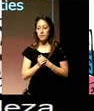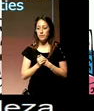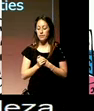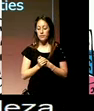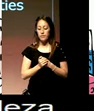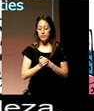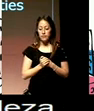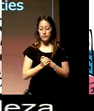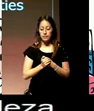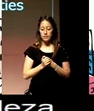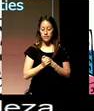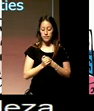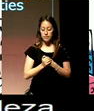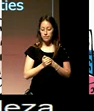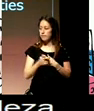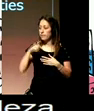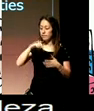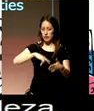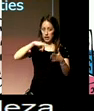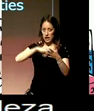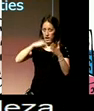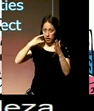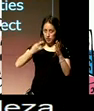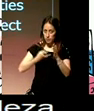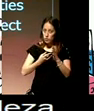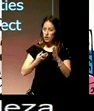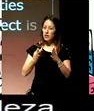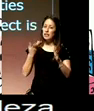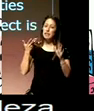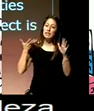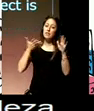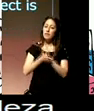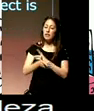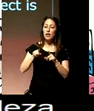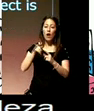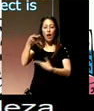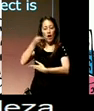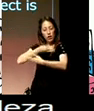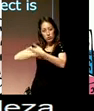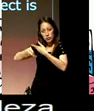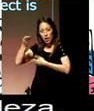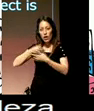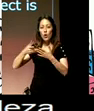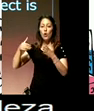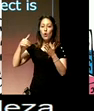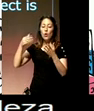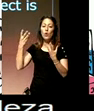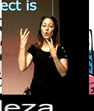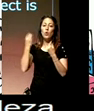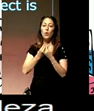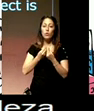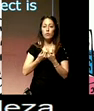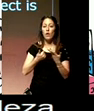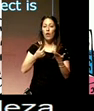This project is a partnership where the municipalities in Viborg is one